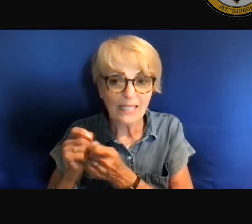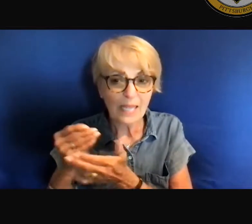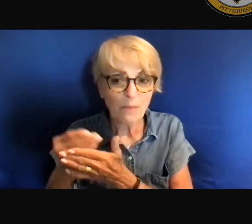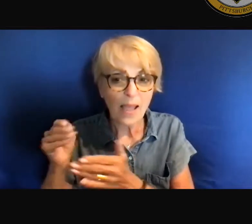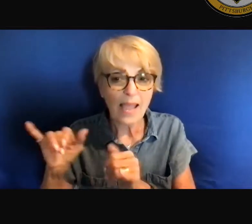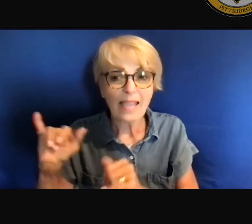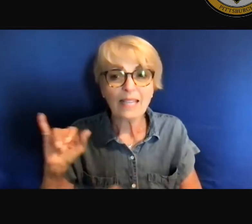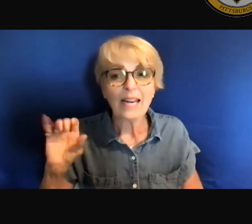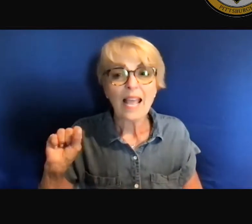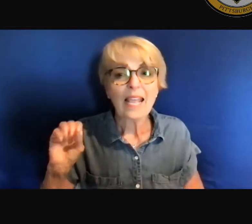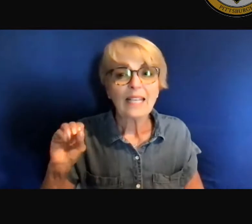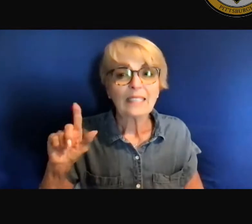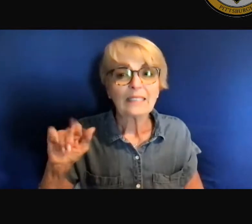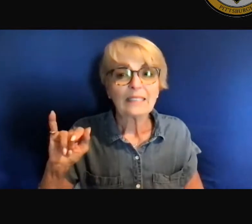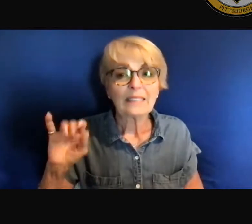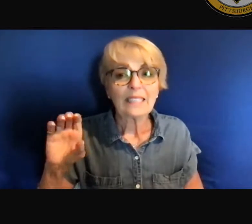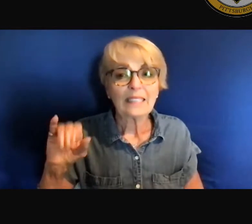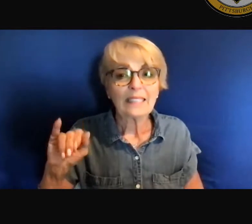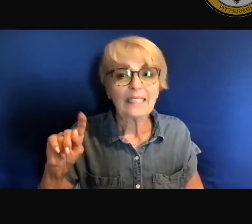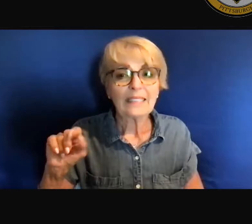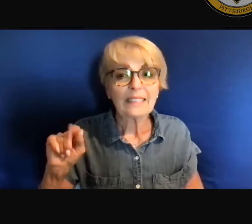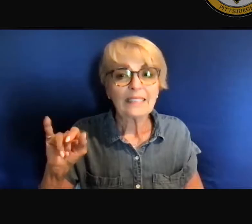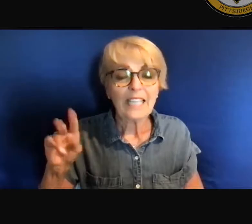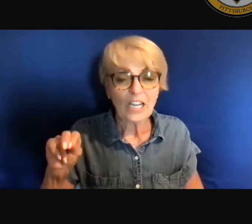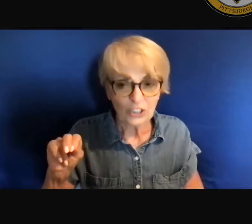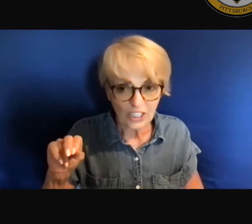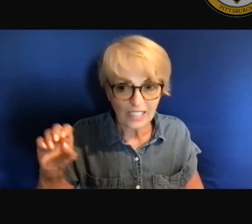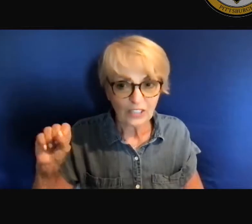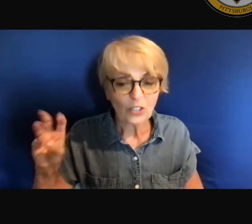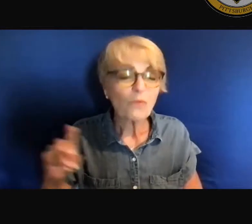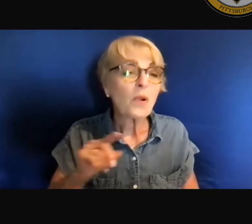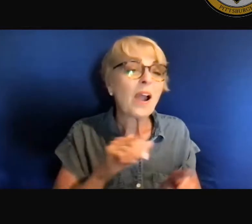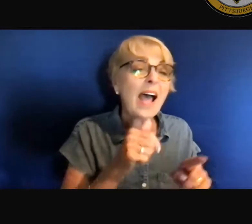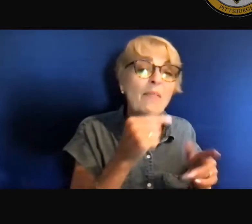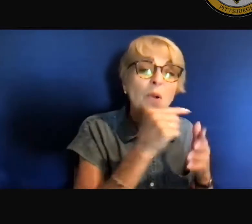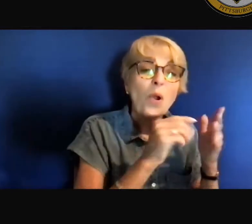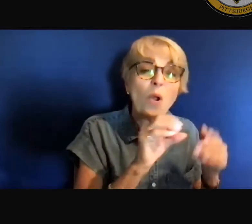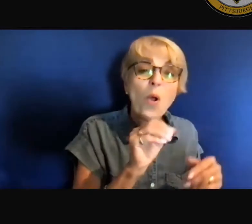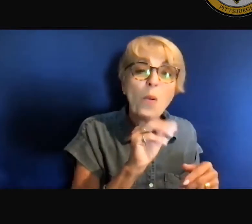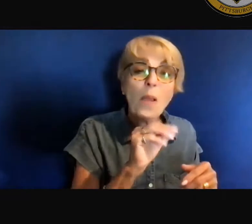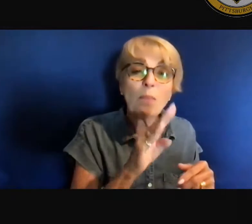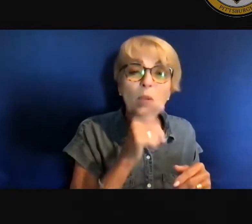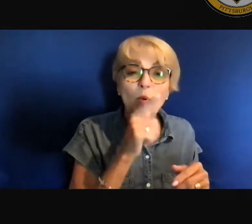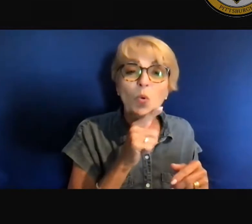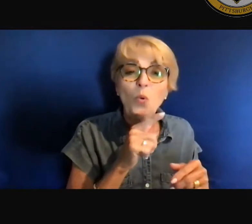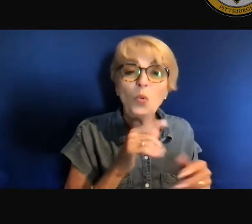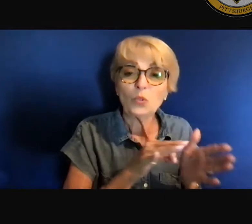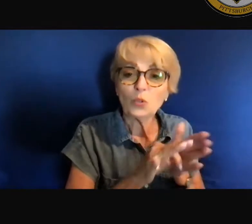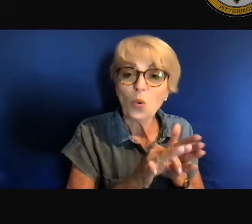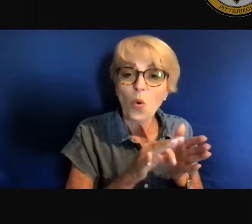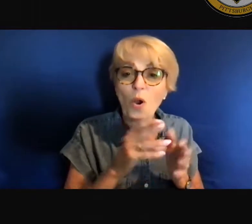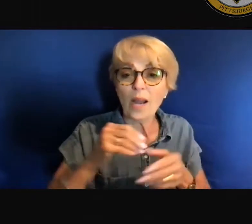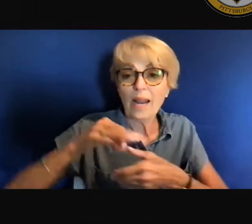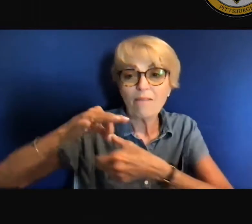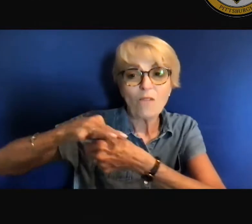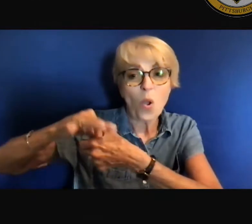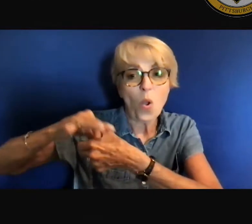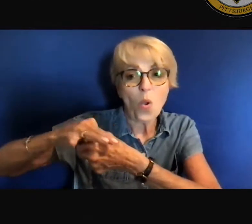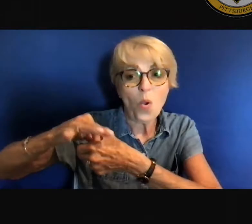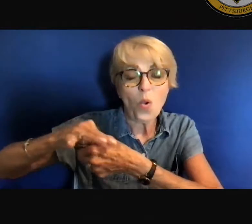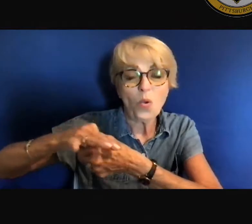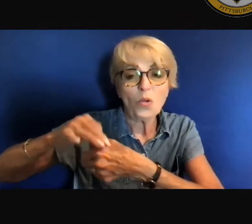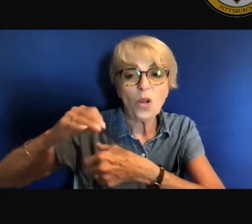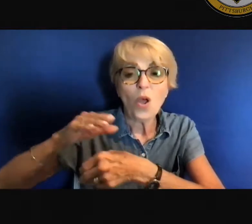only other occasions that members of OMB are actually scoring and voting on on solicitations if they